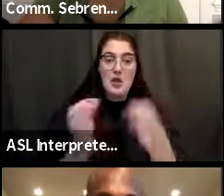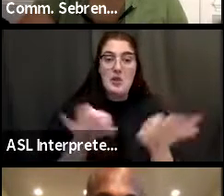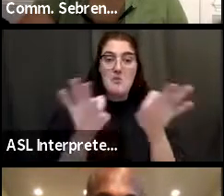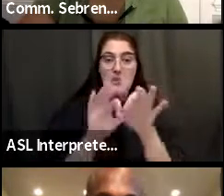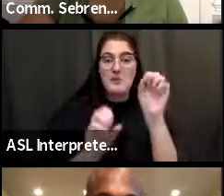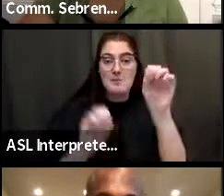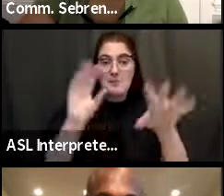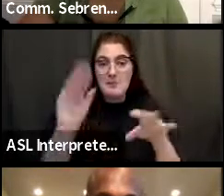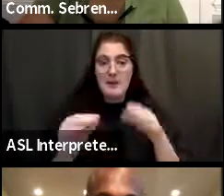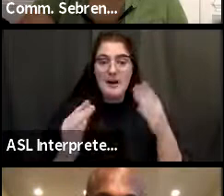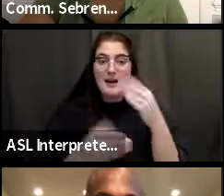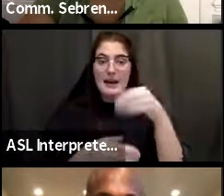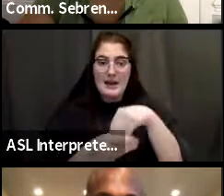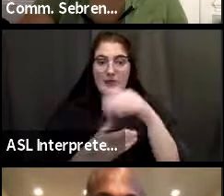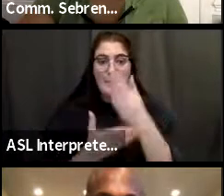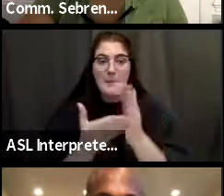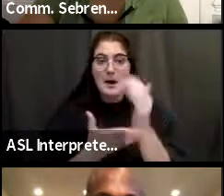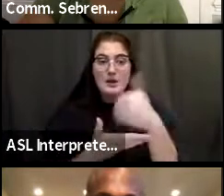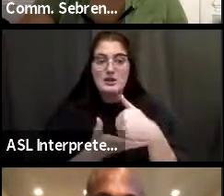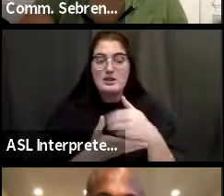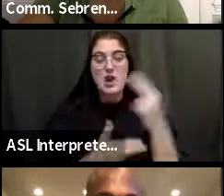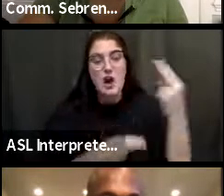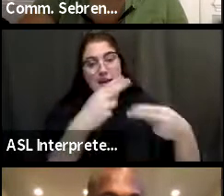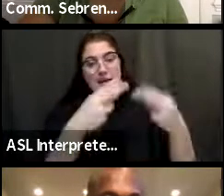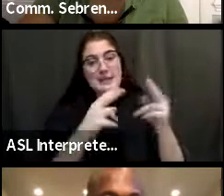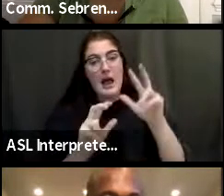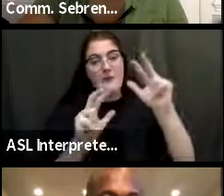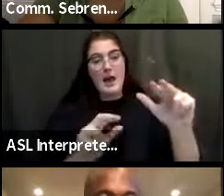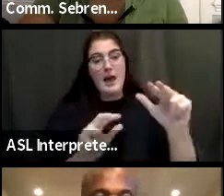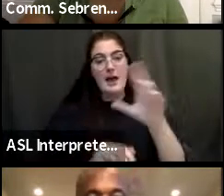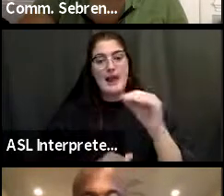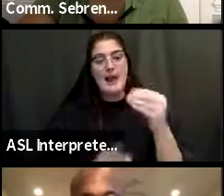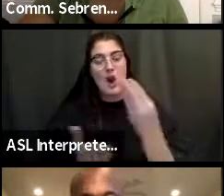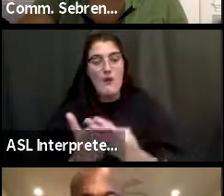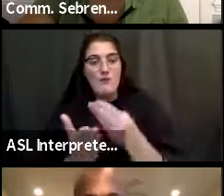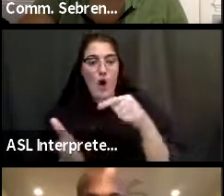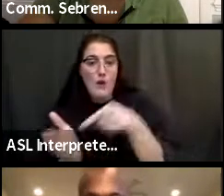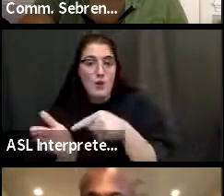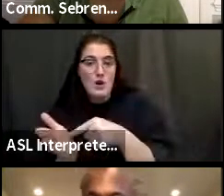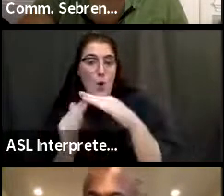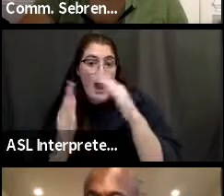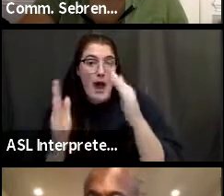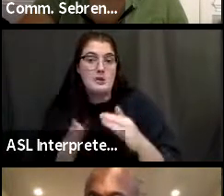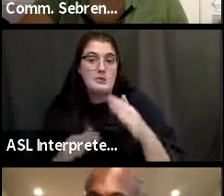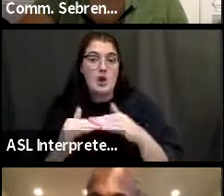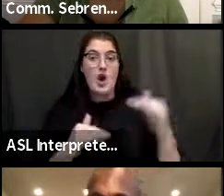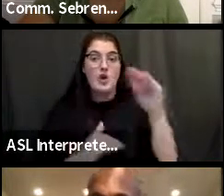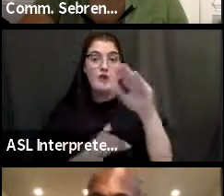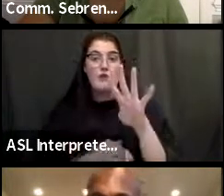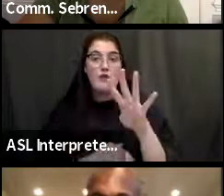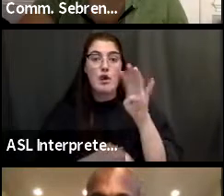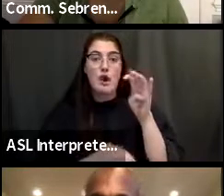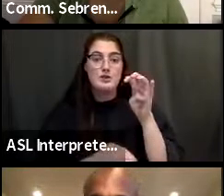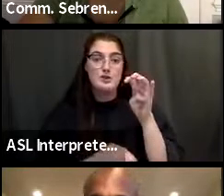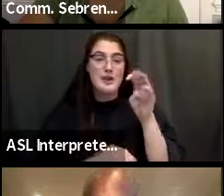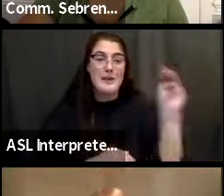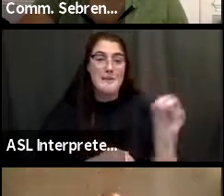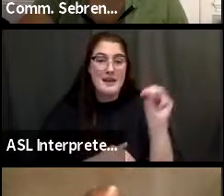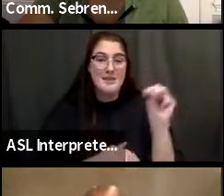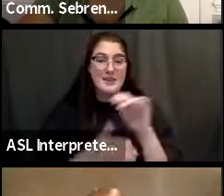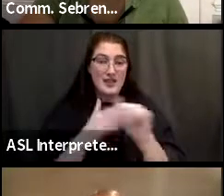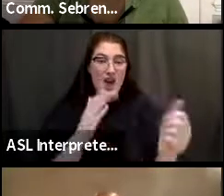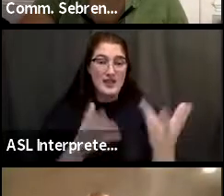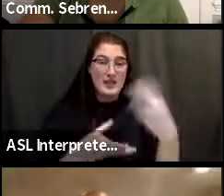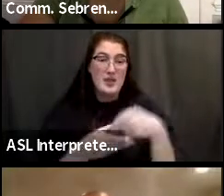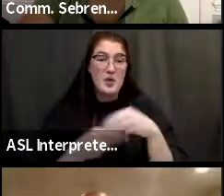in this budget are a historic investment in affordable housing, over $400 million included in this budget,